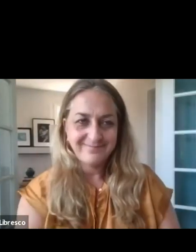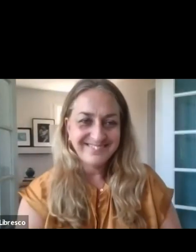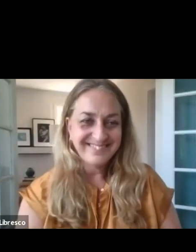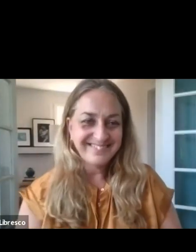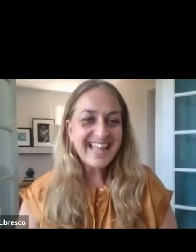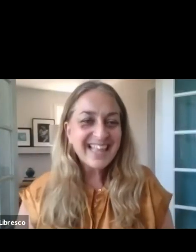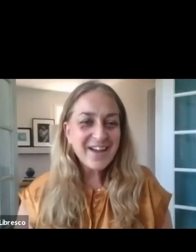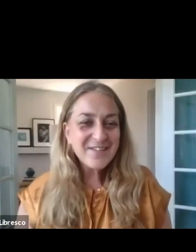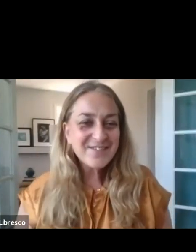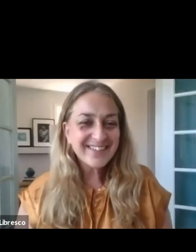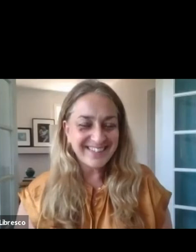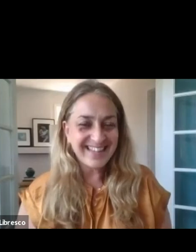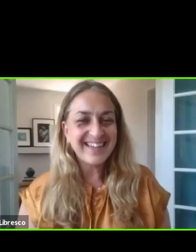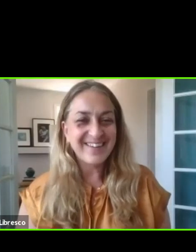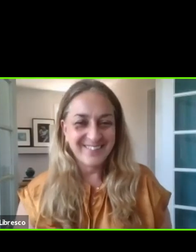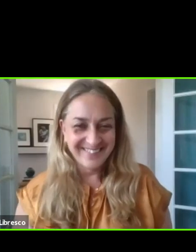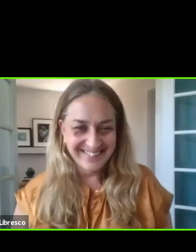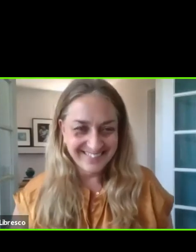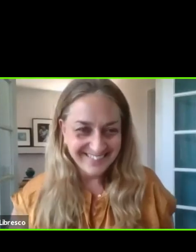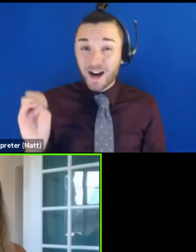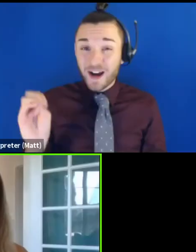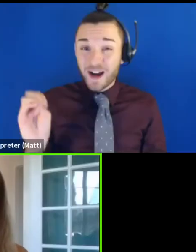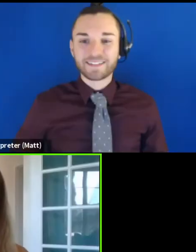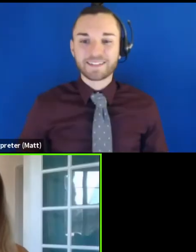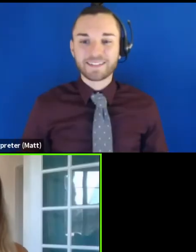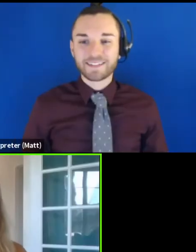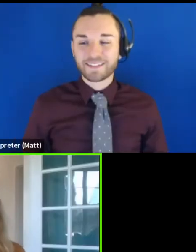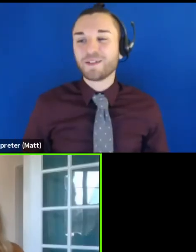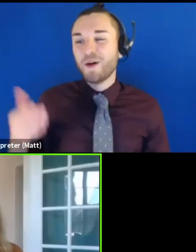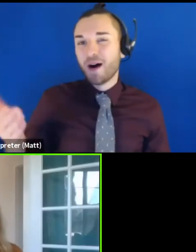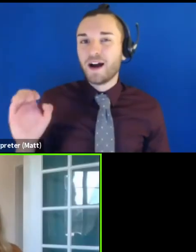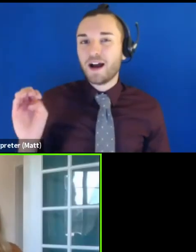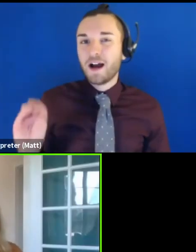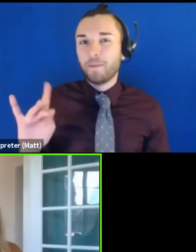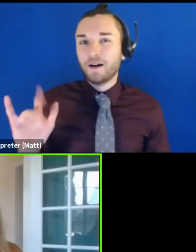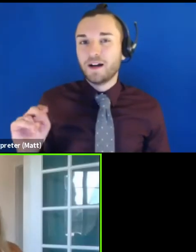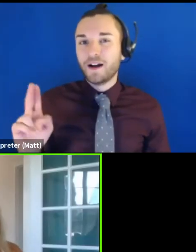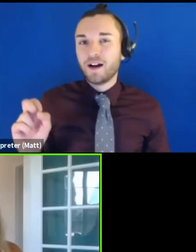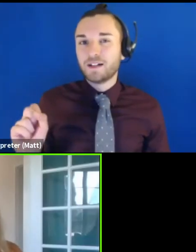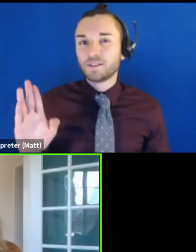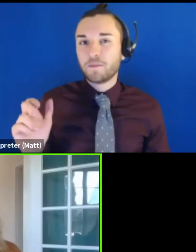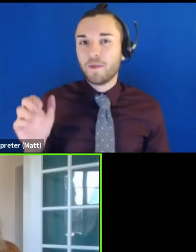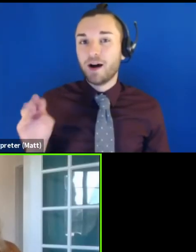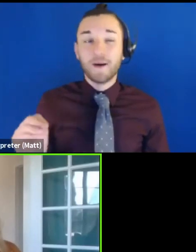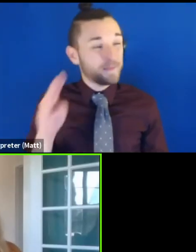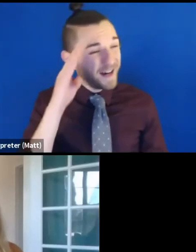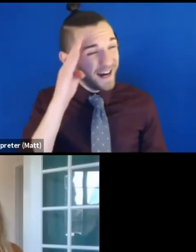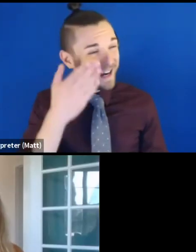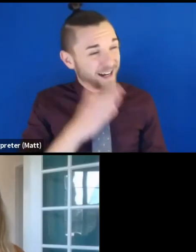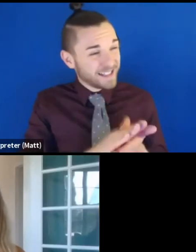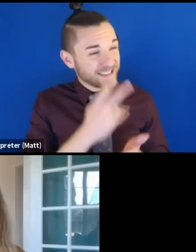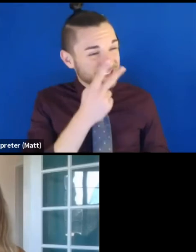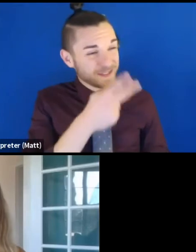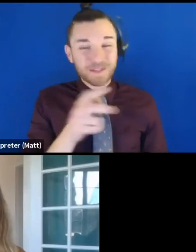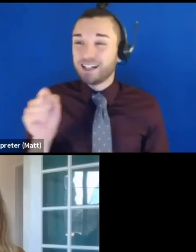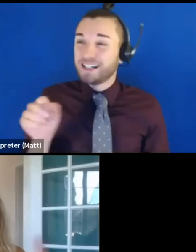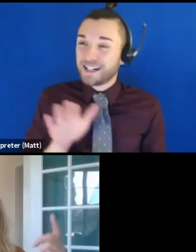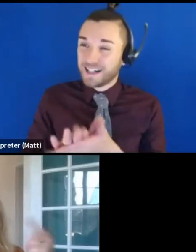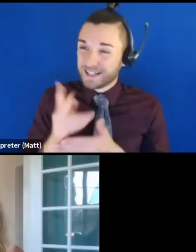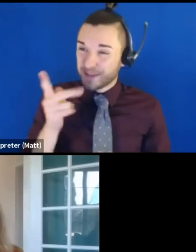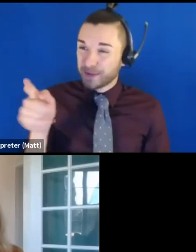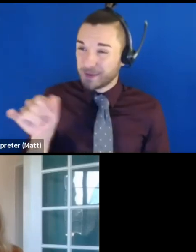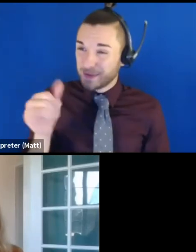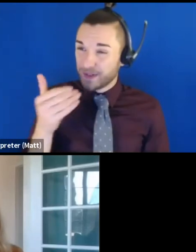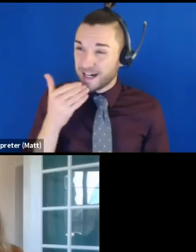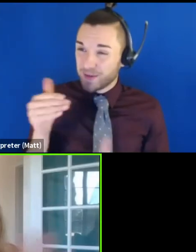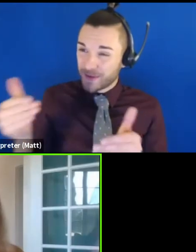Hello. Hi. Hello. Hi. Hi, thanks for having me. Nice to see you. Nice to see you. Thanks so much for being here. And just before